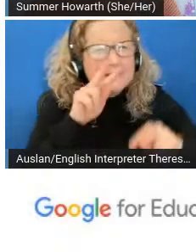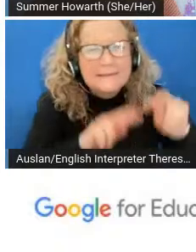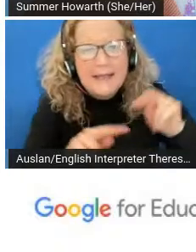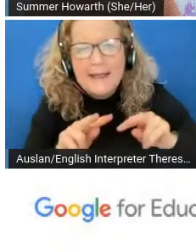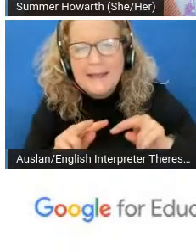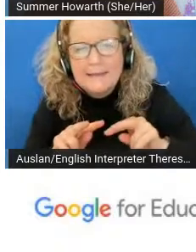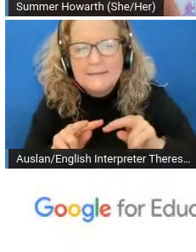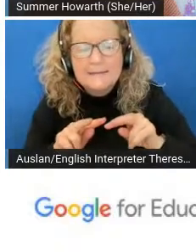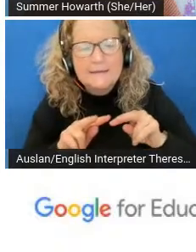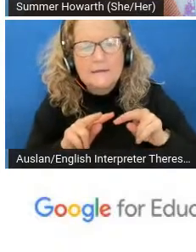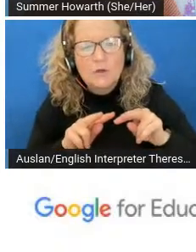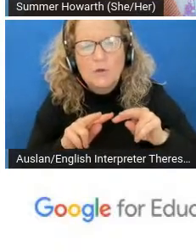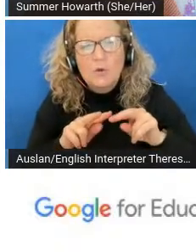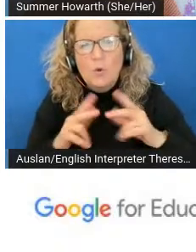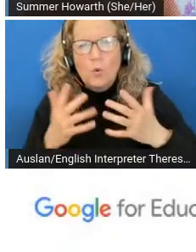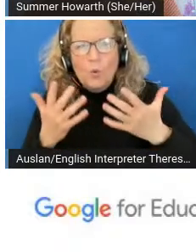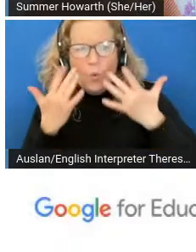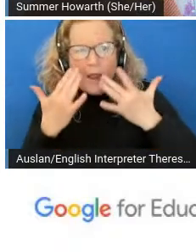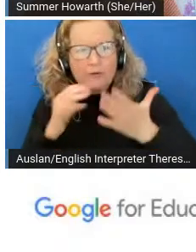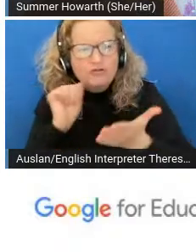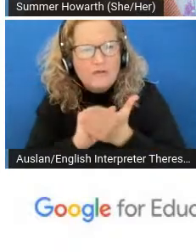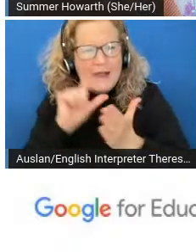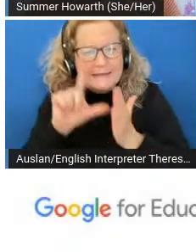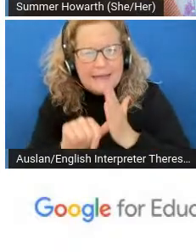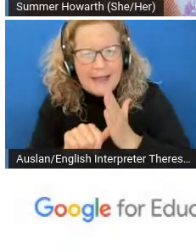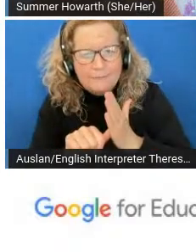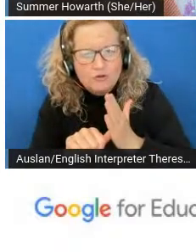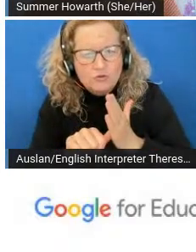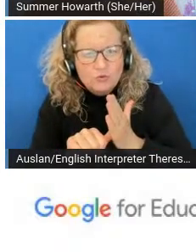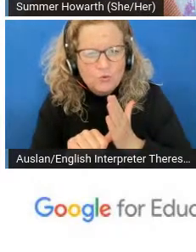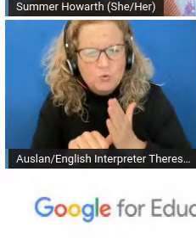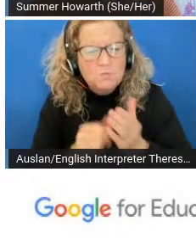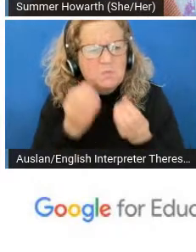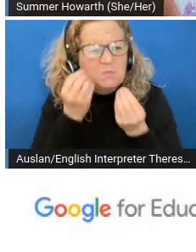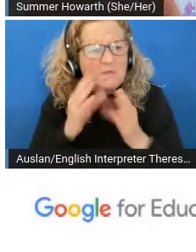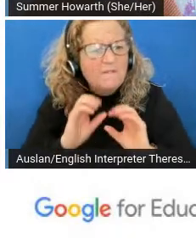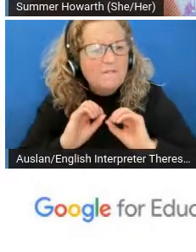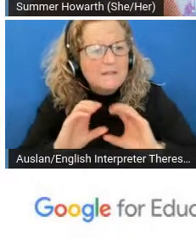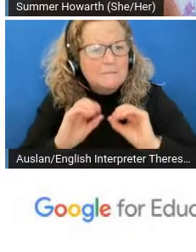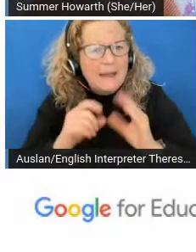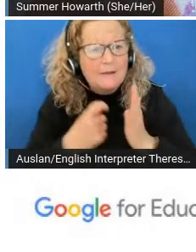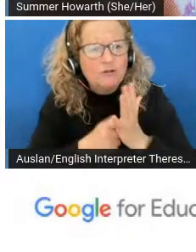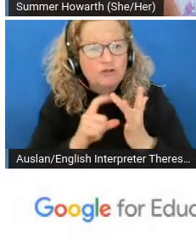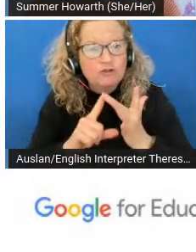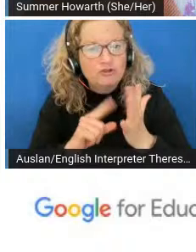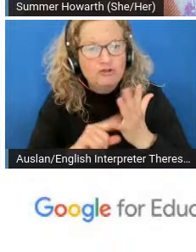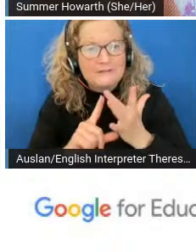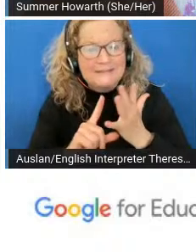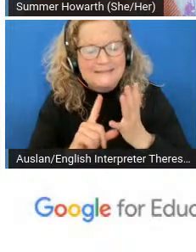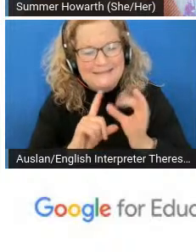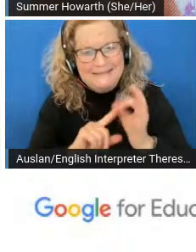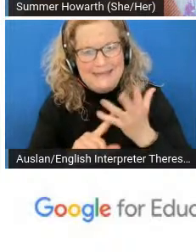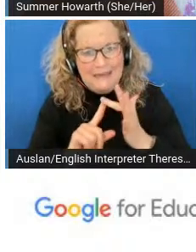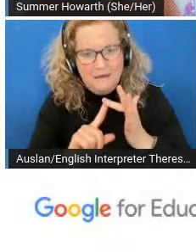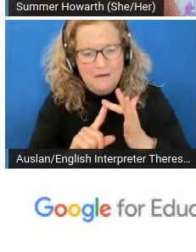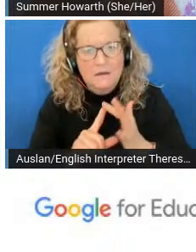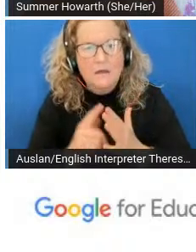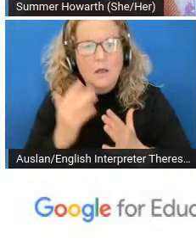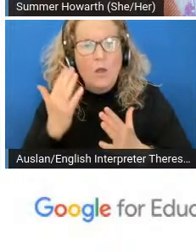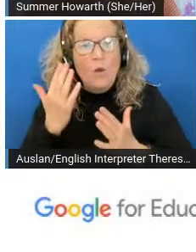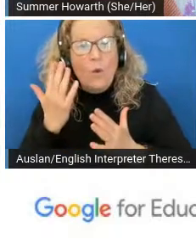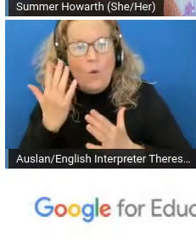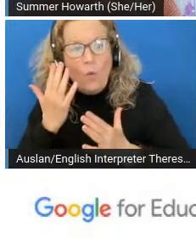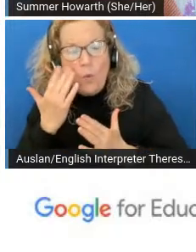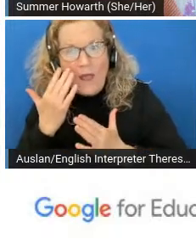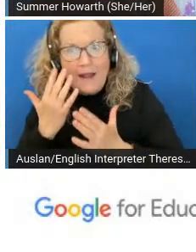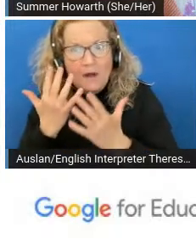for critique? When are we going to have synchronous explicit teaching? So when are we going to be together? And I'm going to do